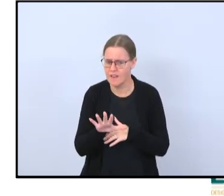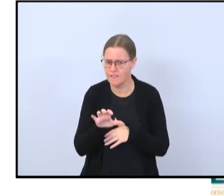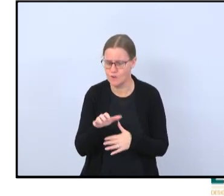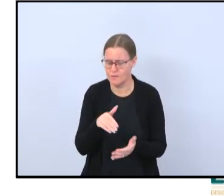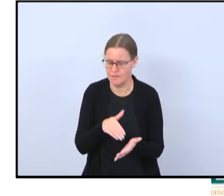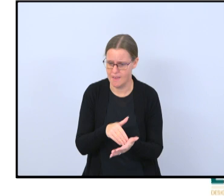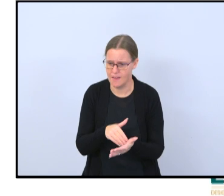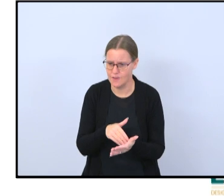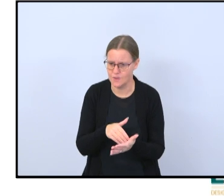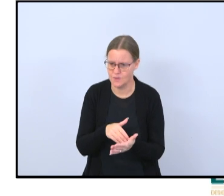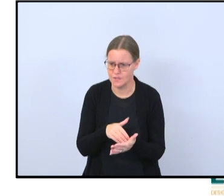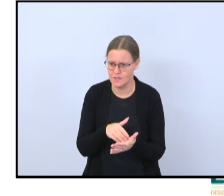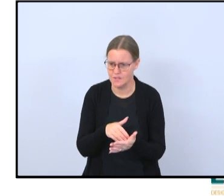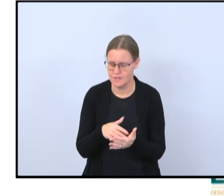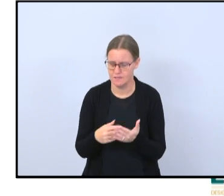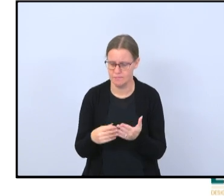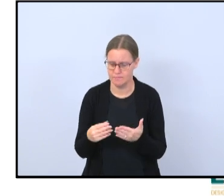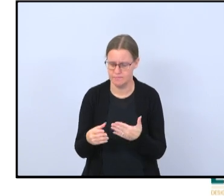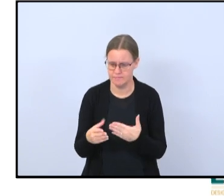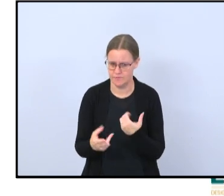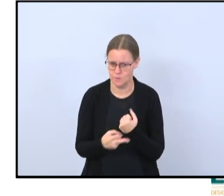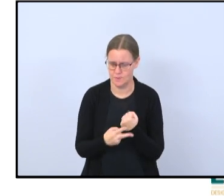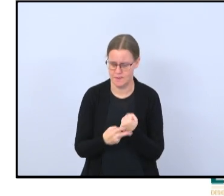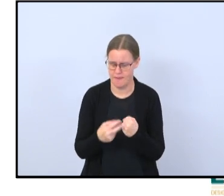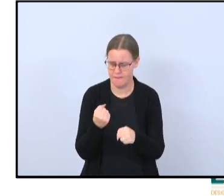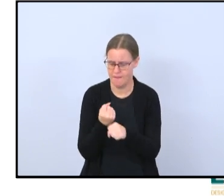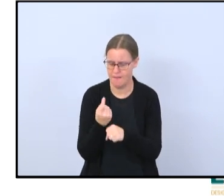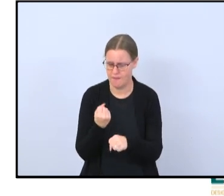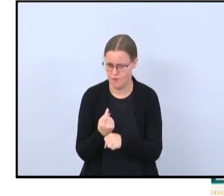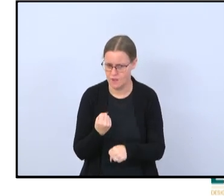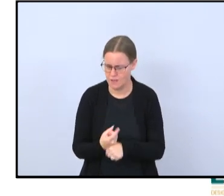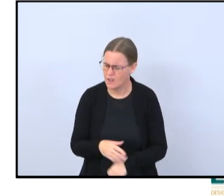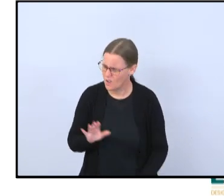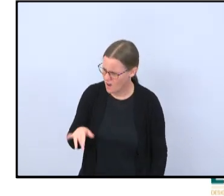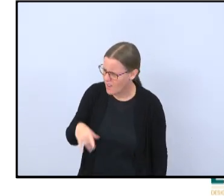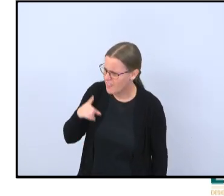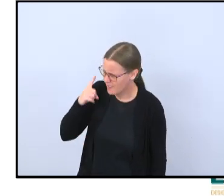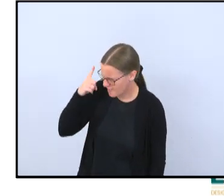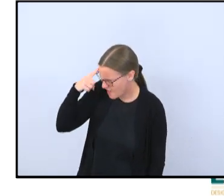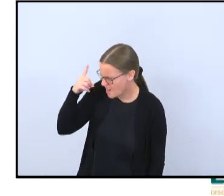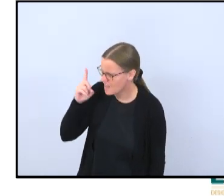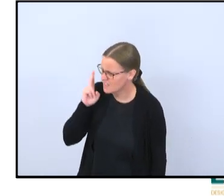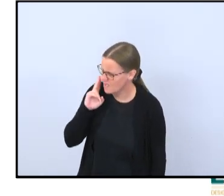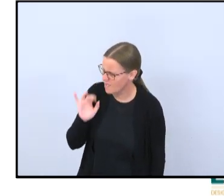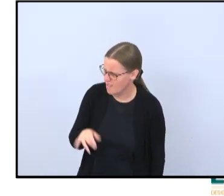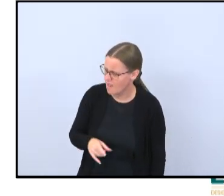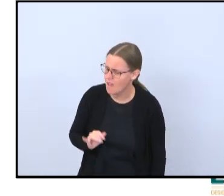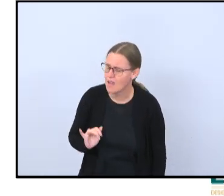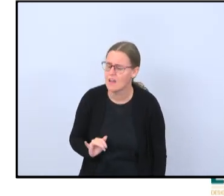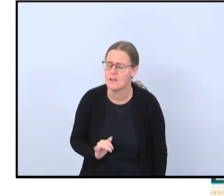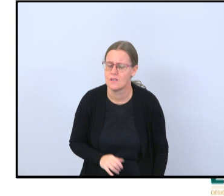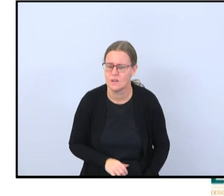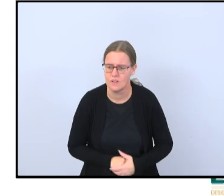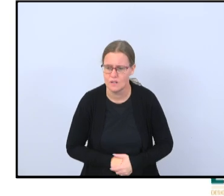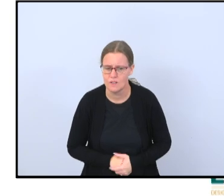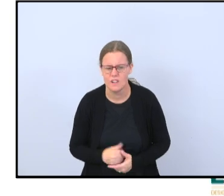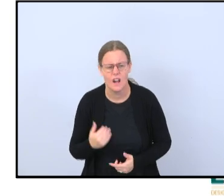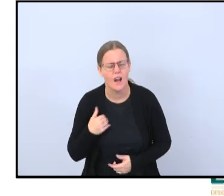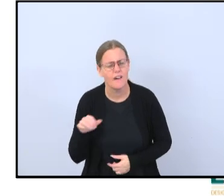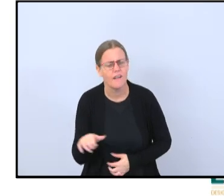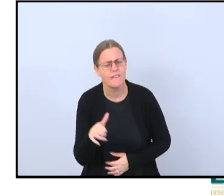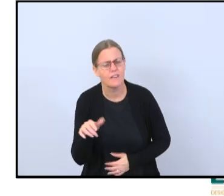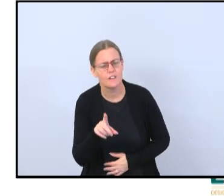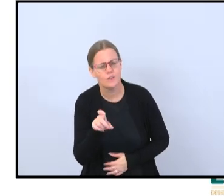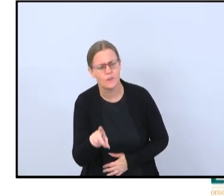what I thought. I saw that number. I was hoping that was per year, not through the repayment. Wow. I had another